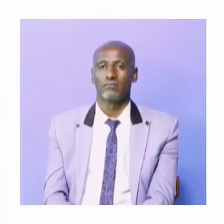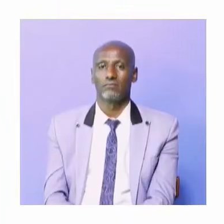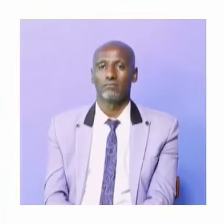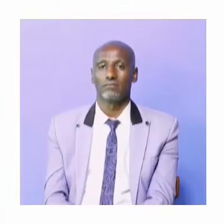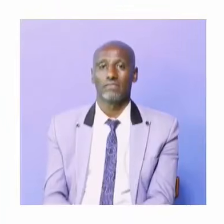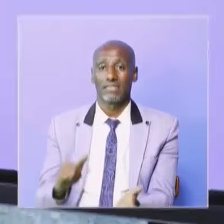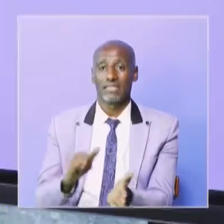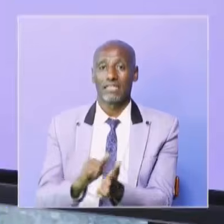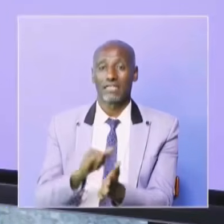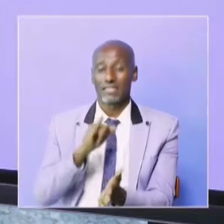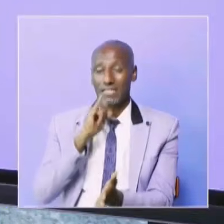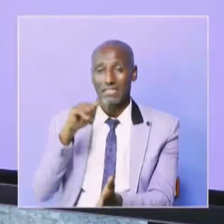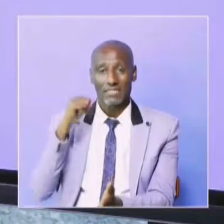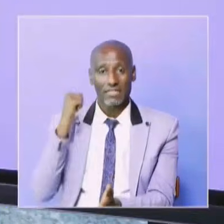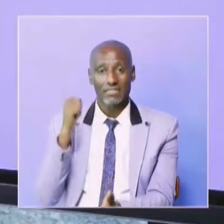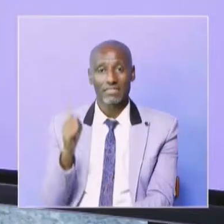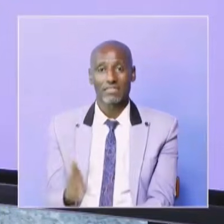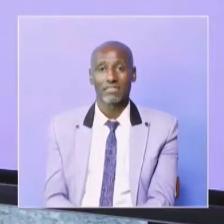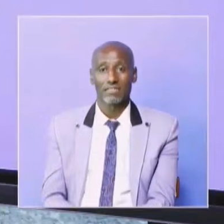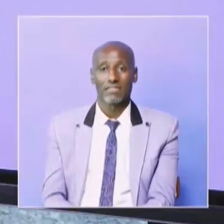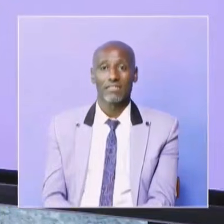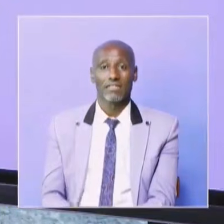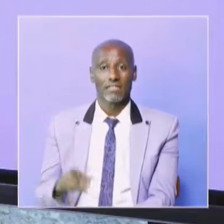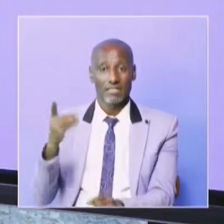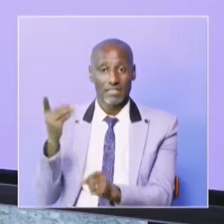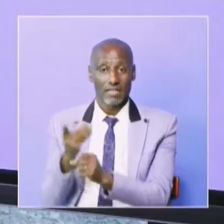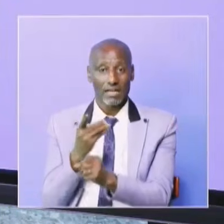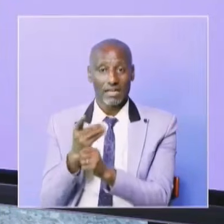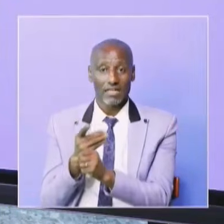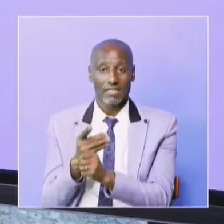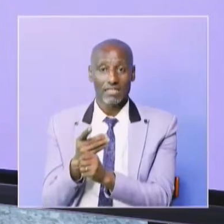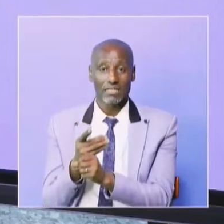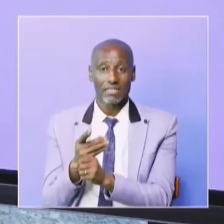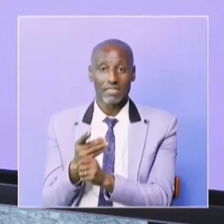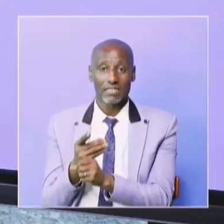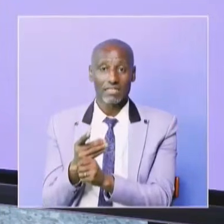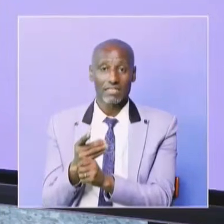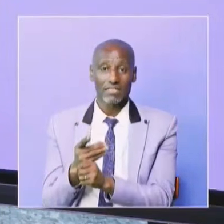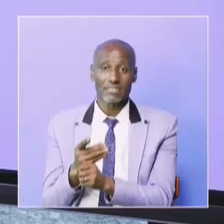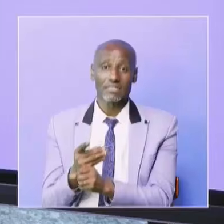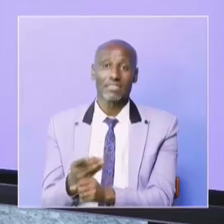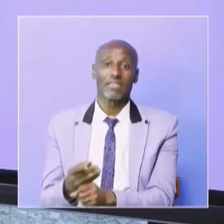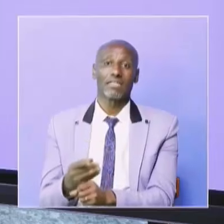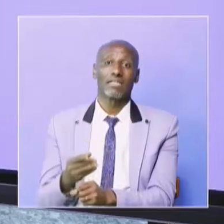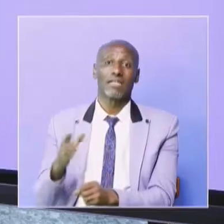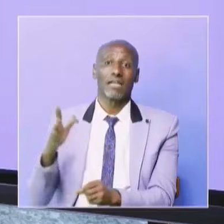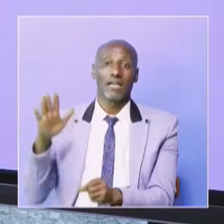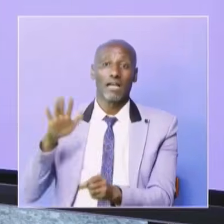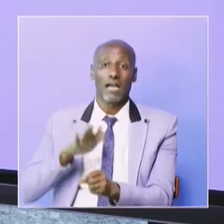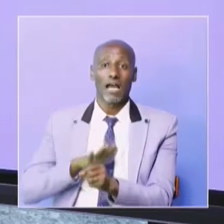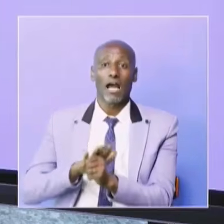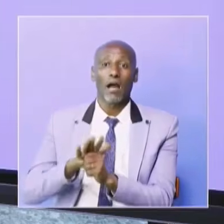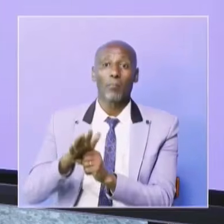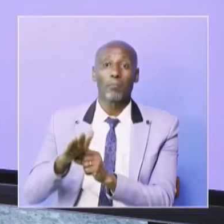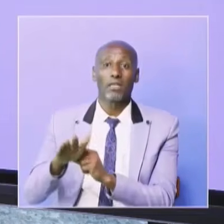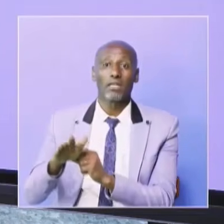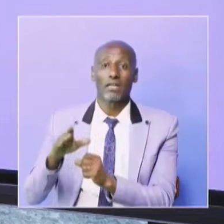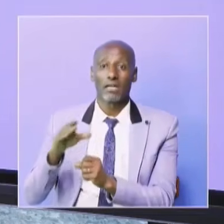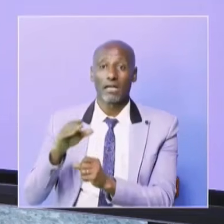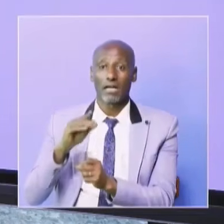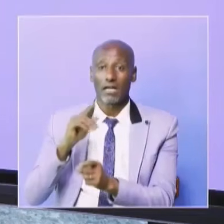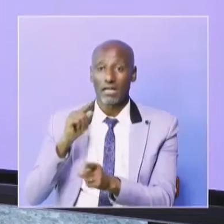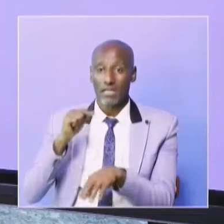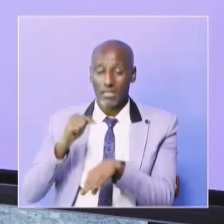That is another. An action that happens, not that is happening, but that happens at the moment of